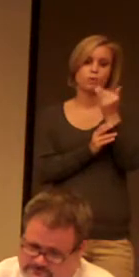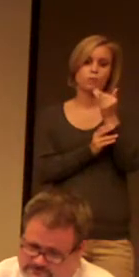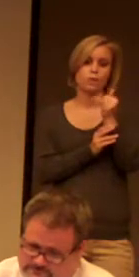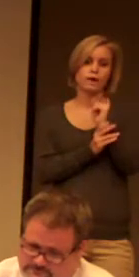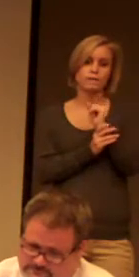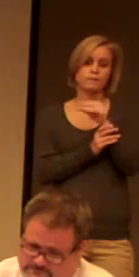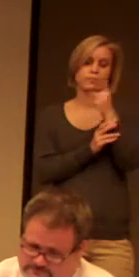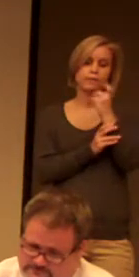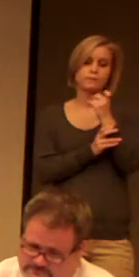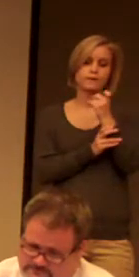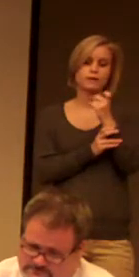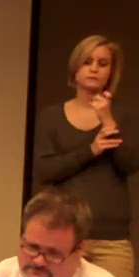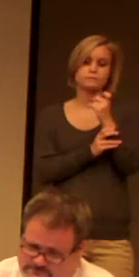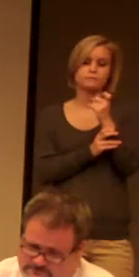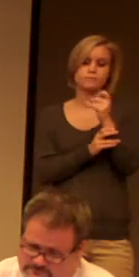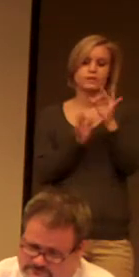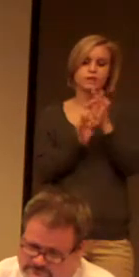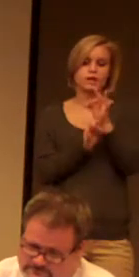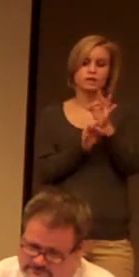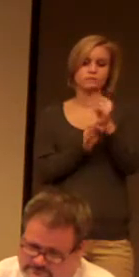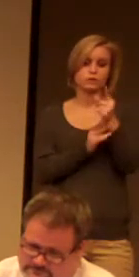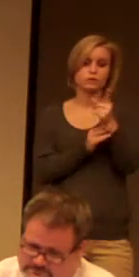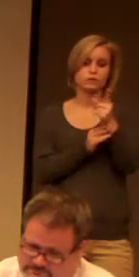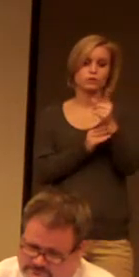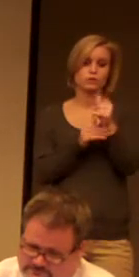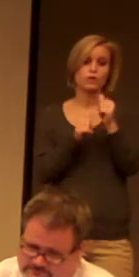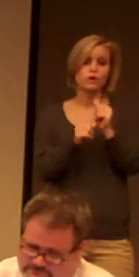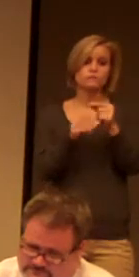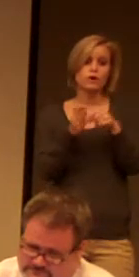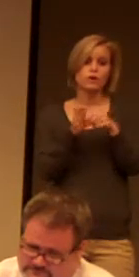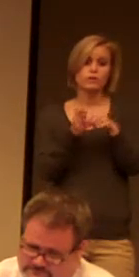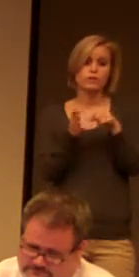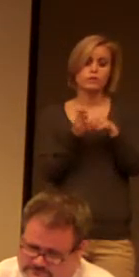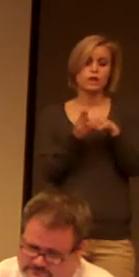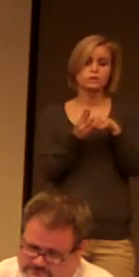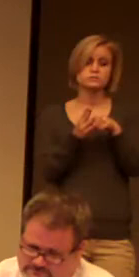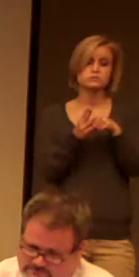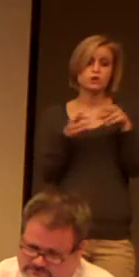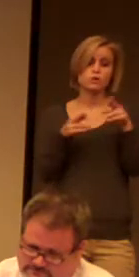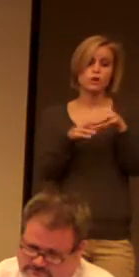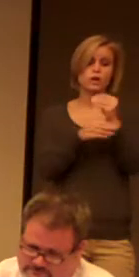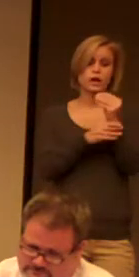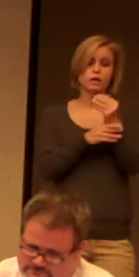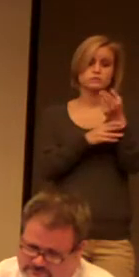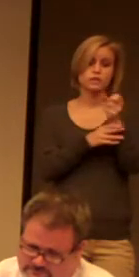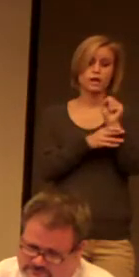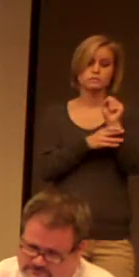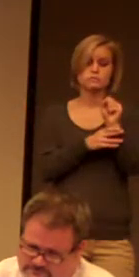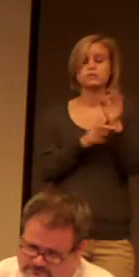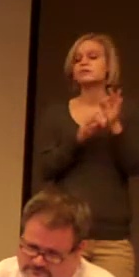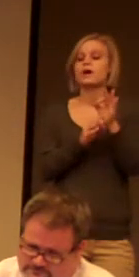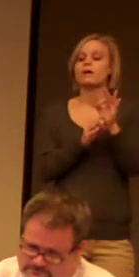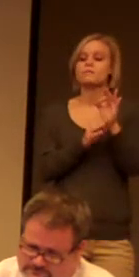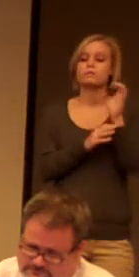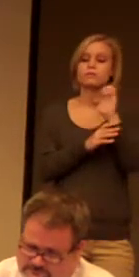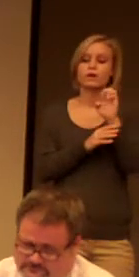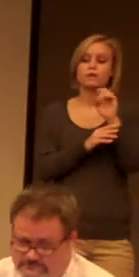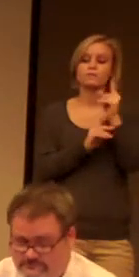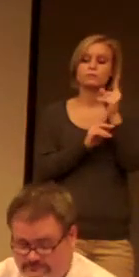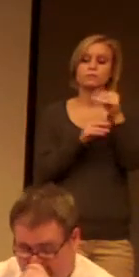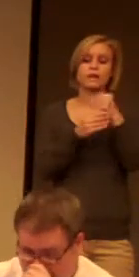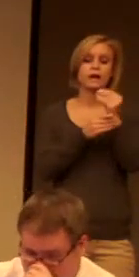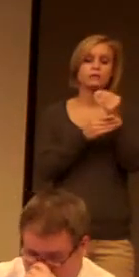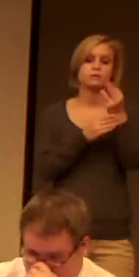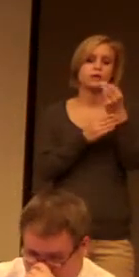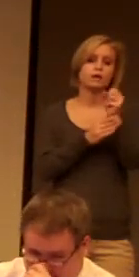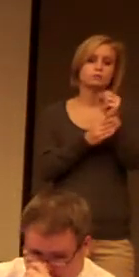Why? Because if you follow this road out to High School Avenue, and if you've ever been on that part of High School Avenue,